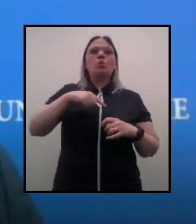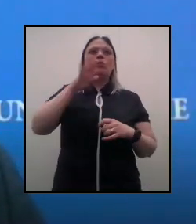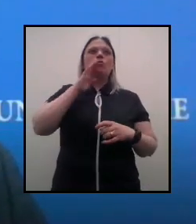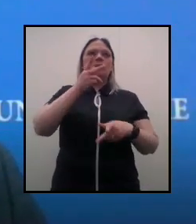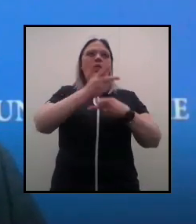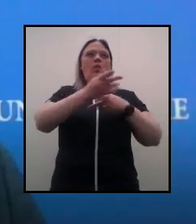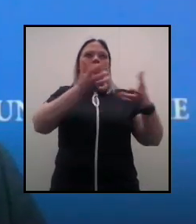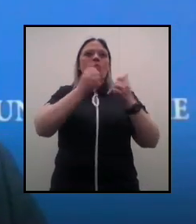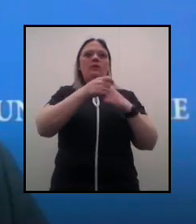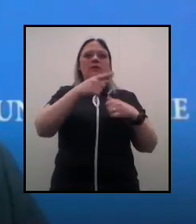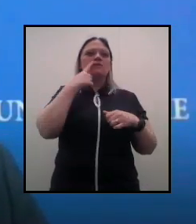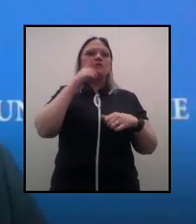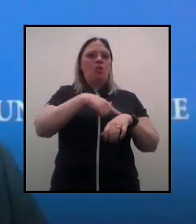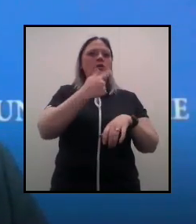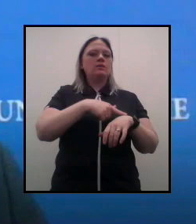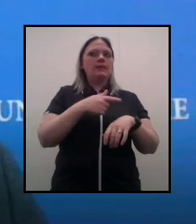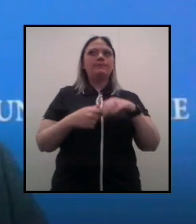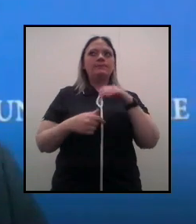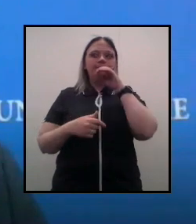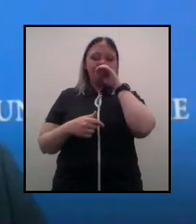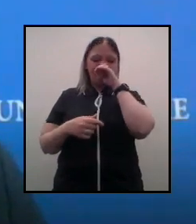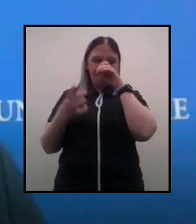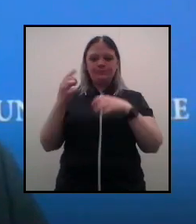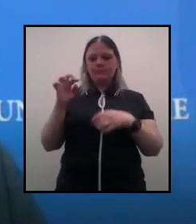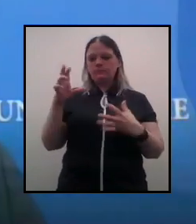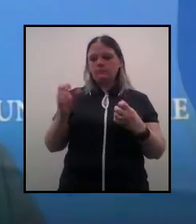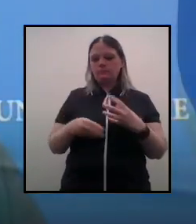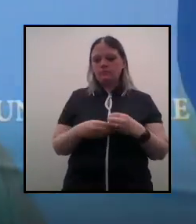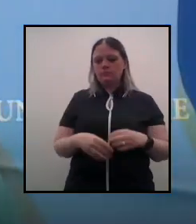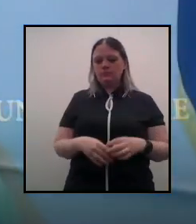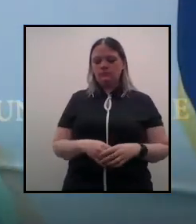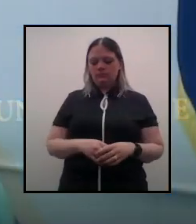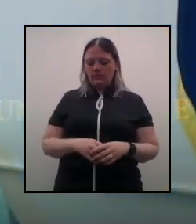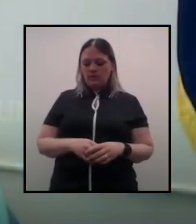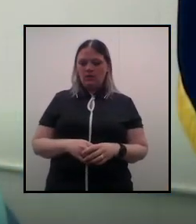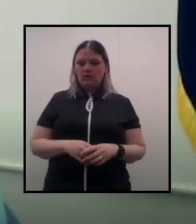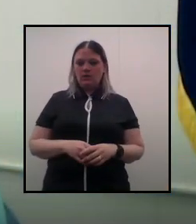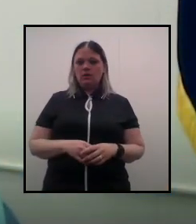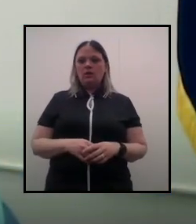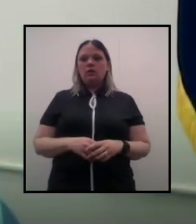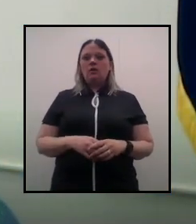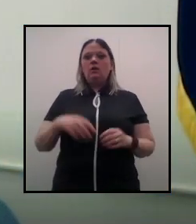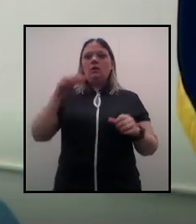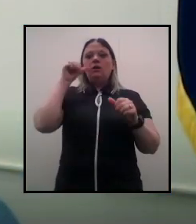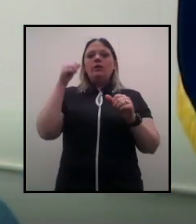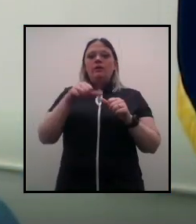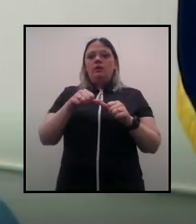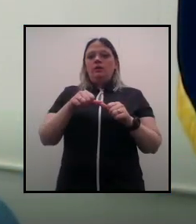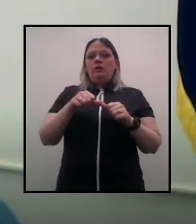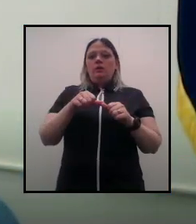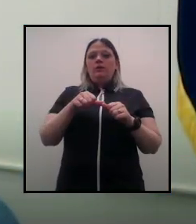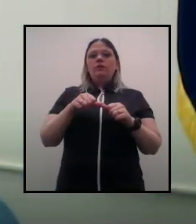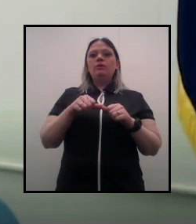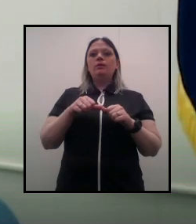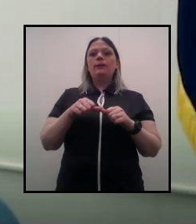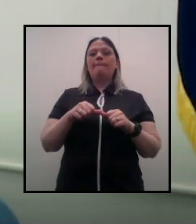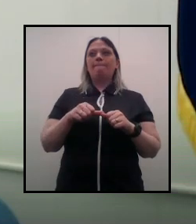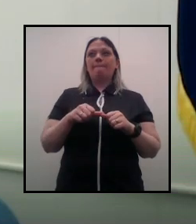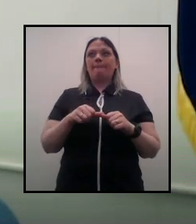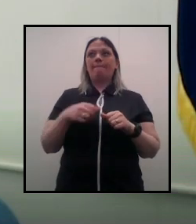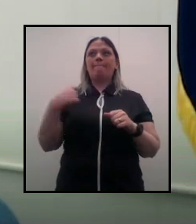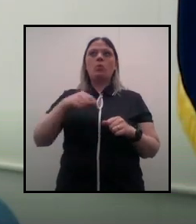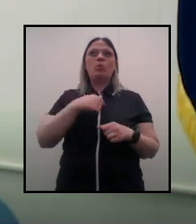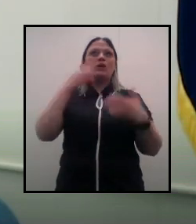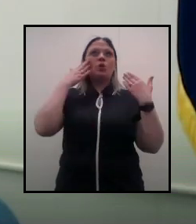time. And can I say, if I could add, please, that remember that we don't know if people who have